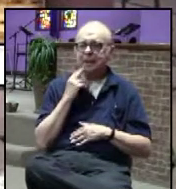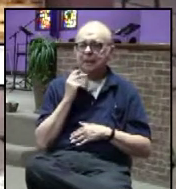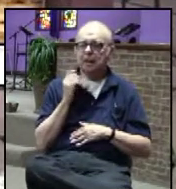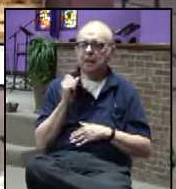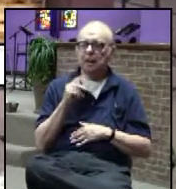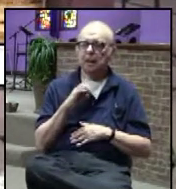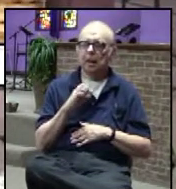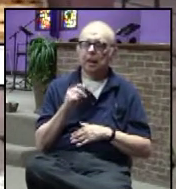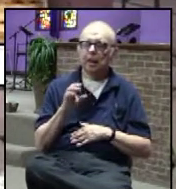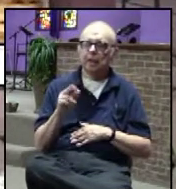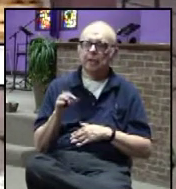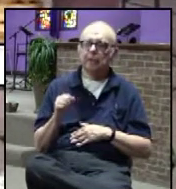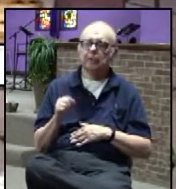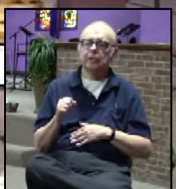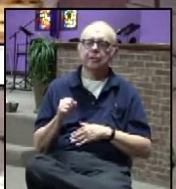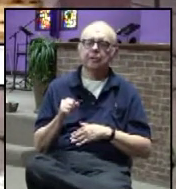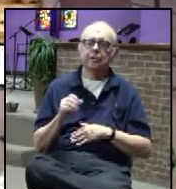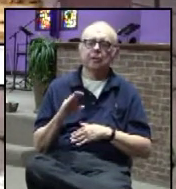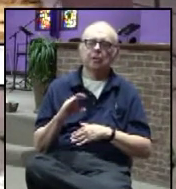chocolate,